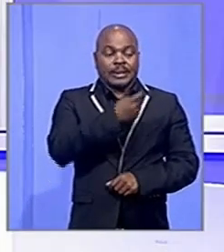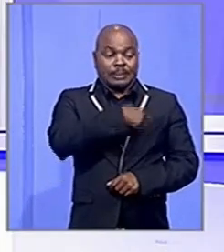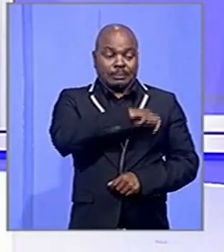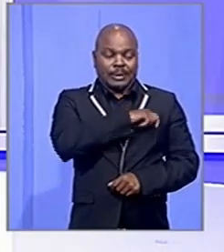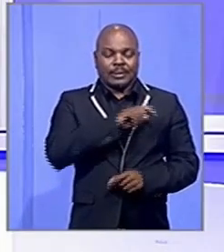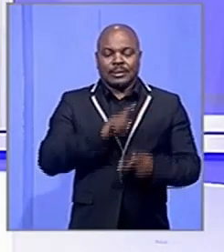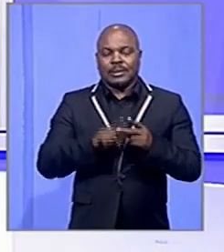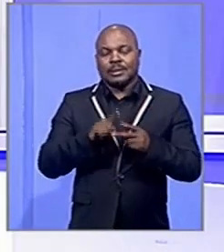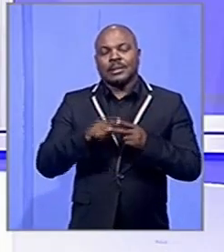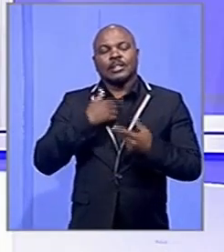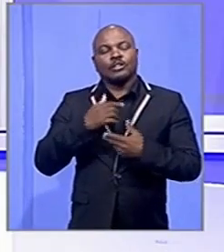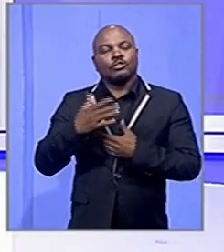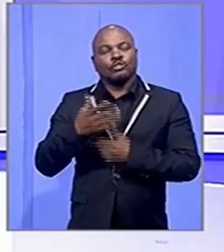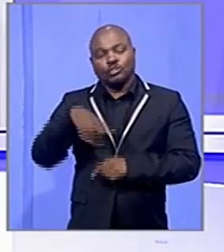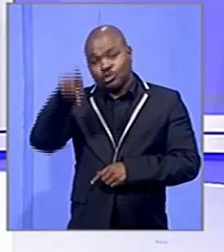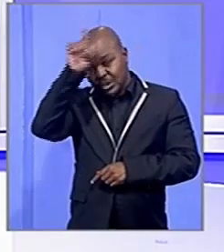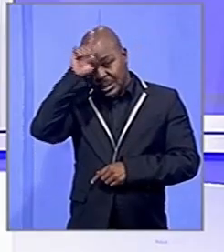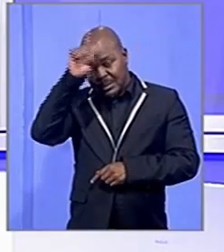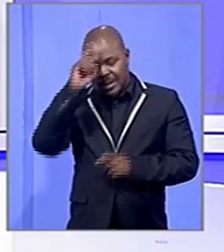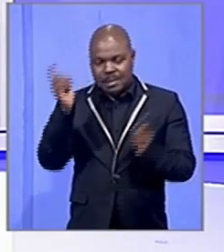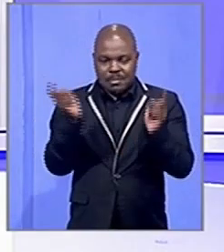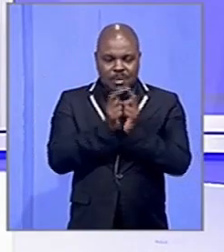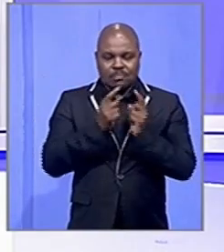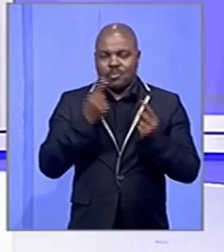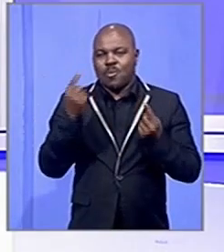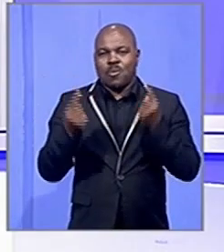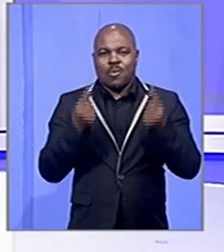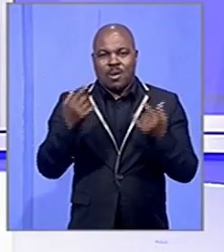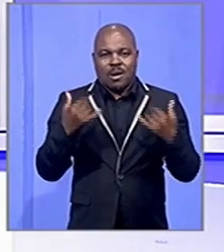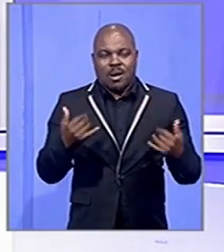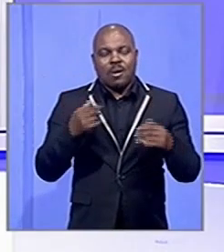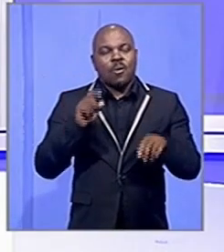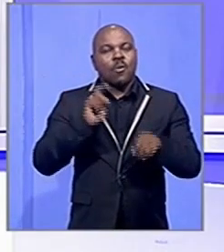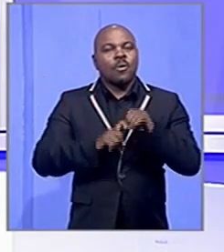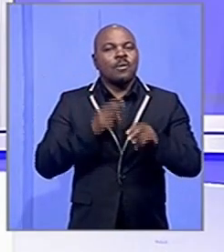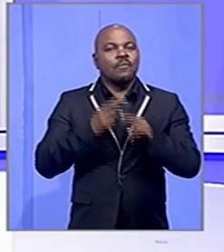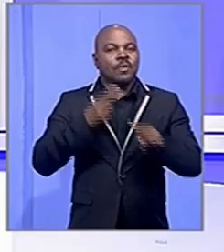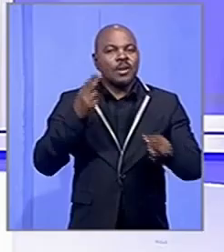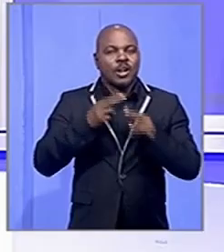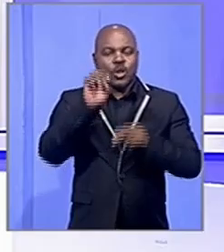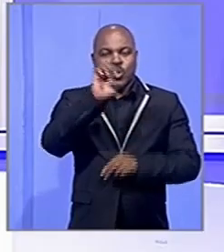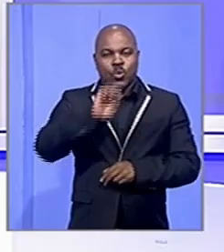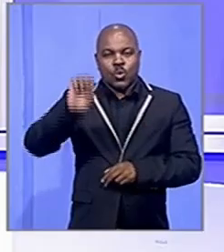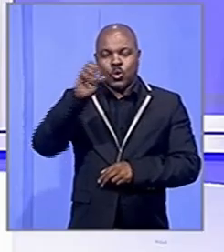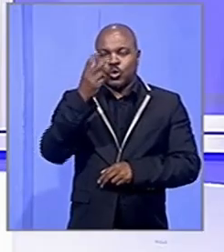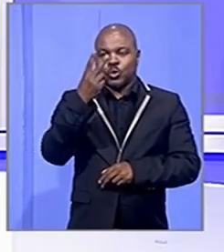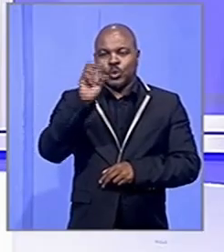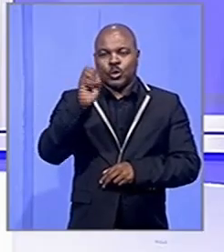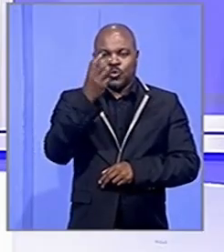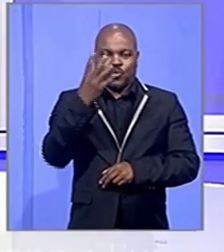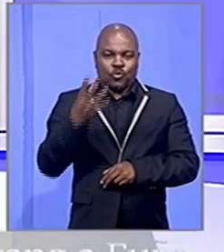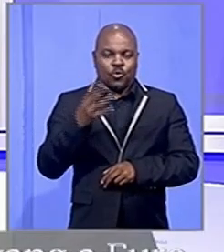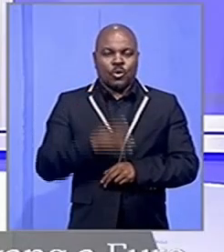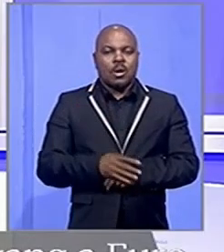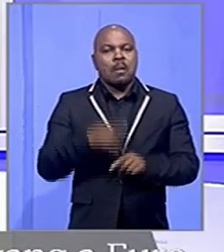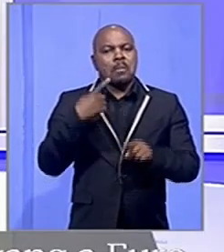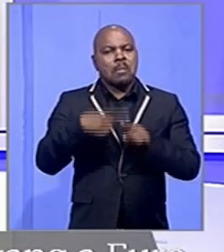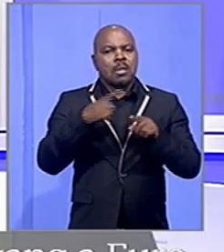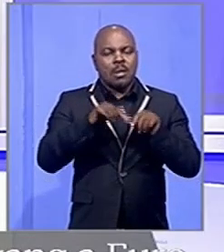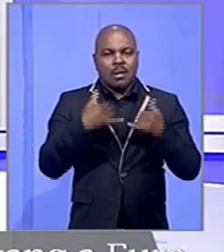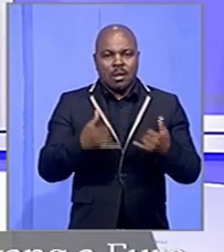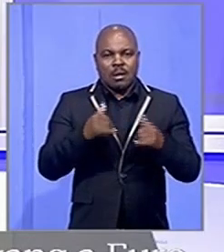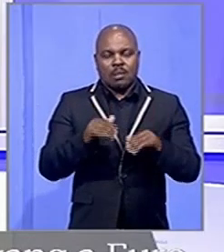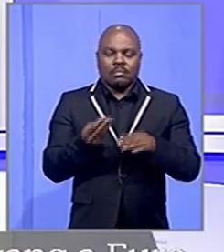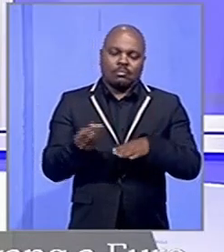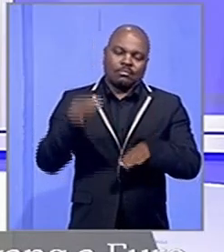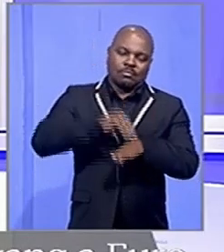Spain le Germany di ngangane ka nno setlhopha mo motshamekong wa di-quarter final tsa Euro 2024. Motshameko o mo nakong